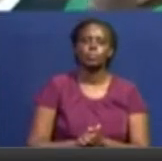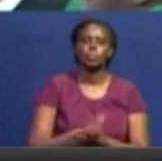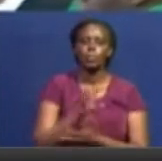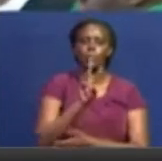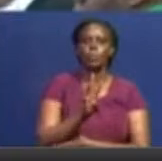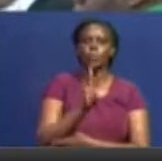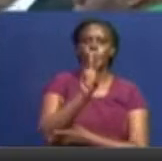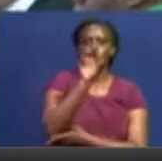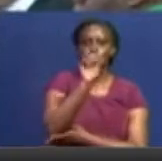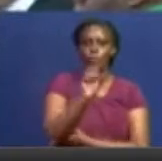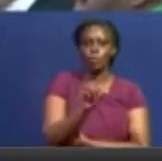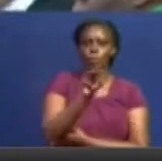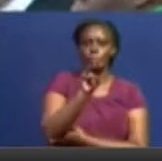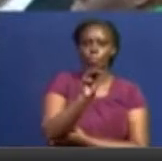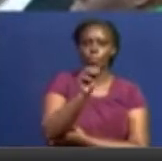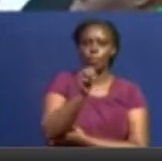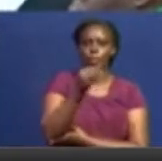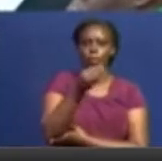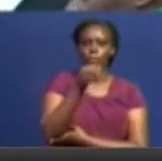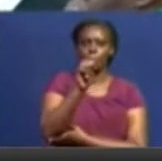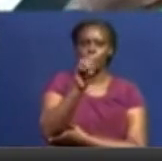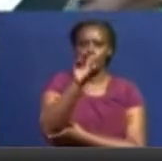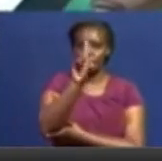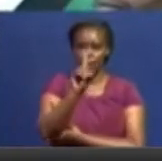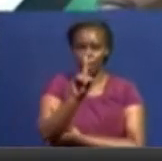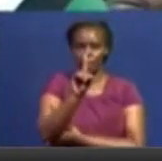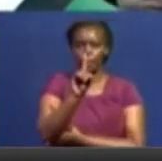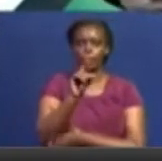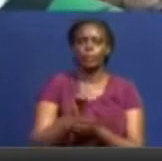Wajir South Mohammed Aden Ado.